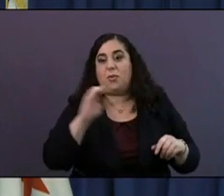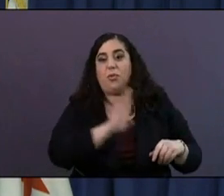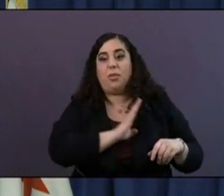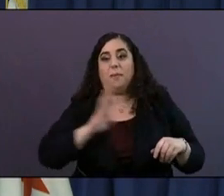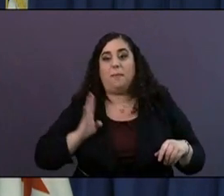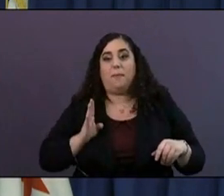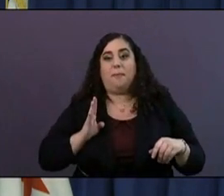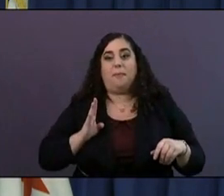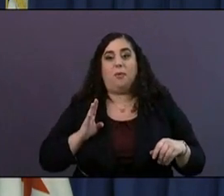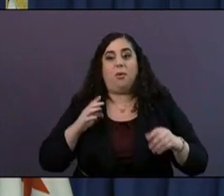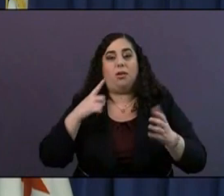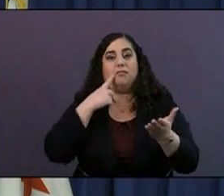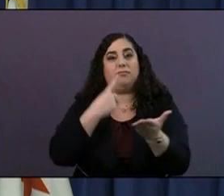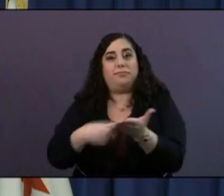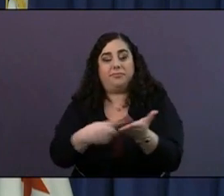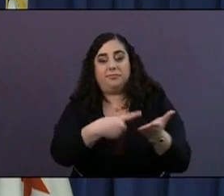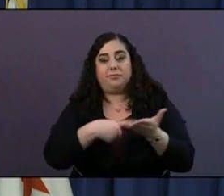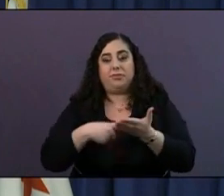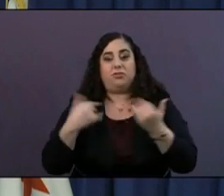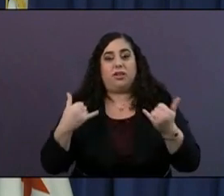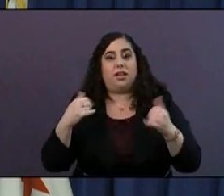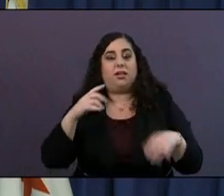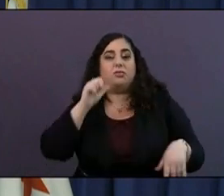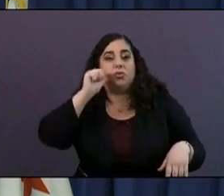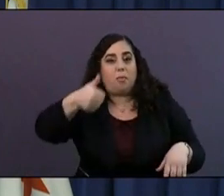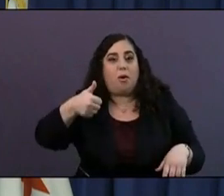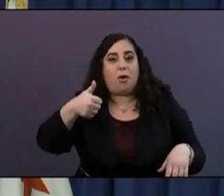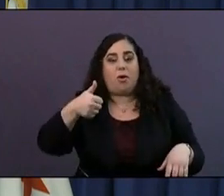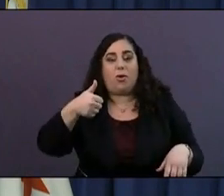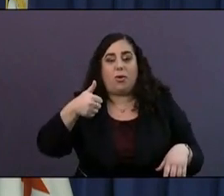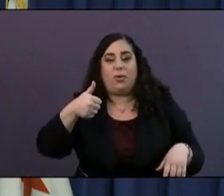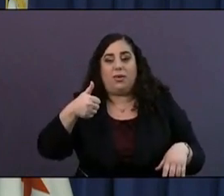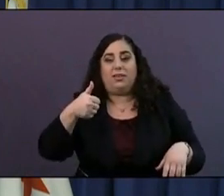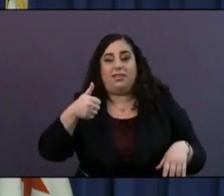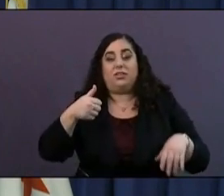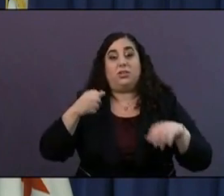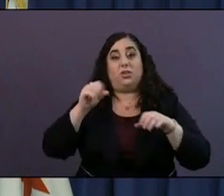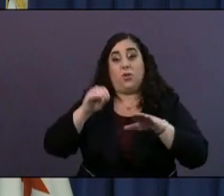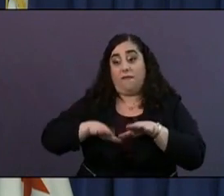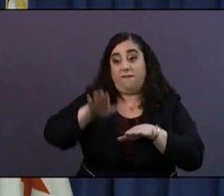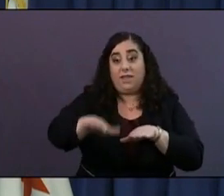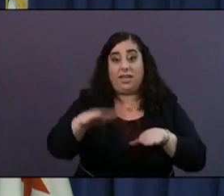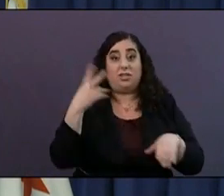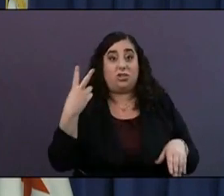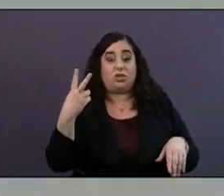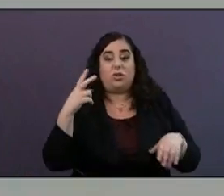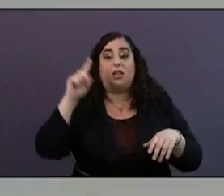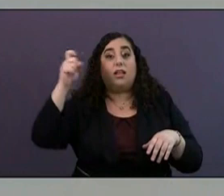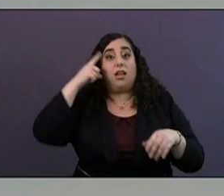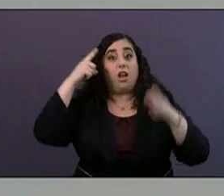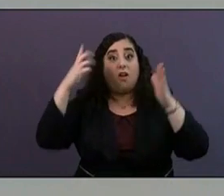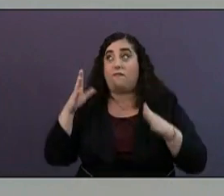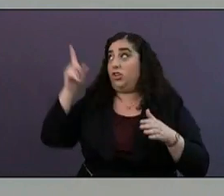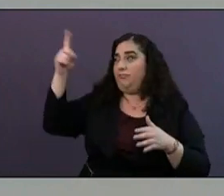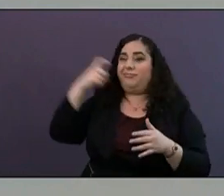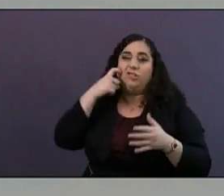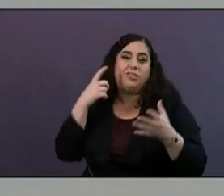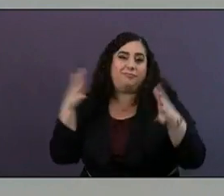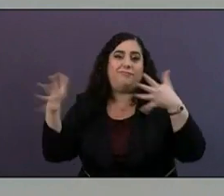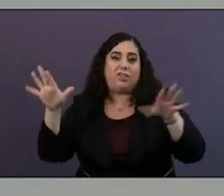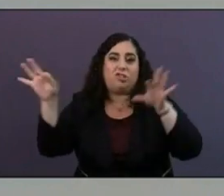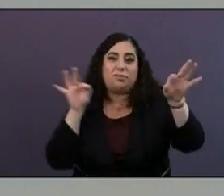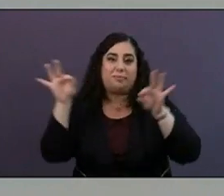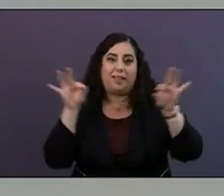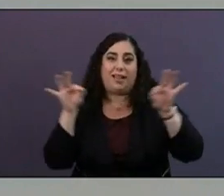includes the expansion of the stage 2 that the governor had laid out. And the pilot that we're talking